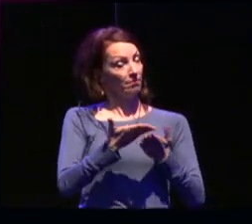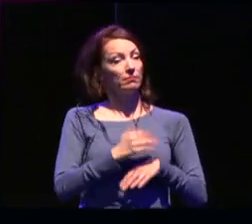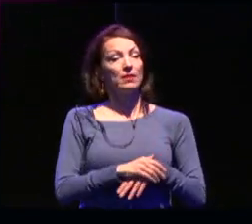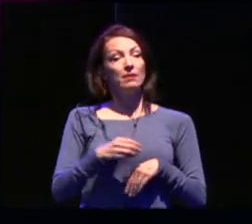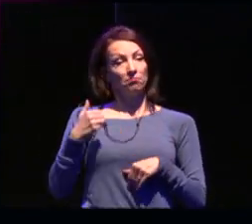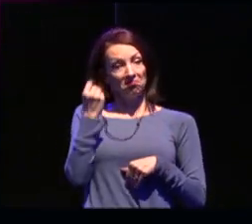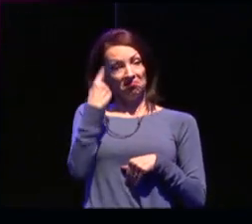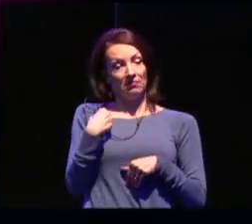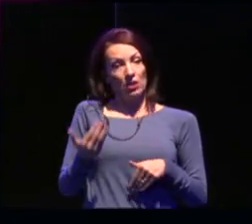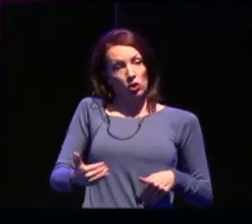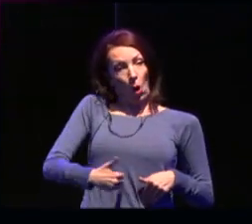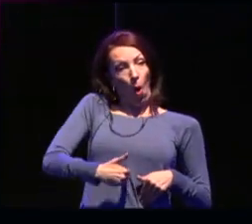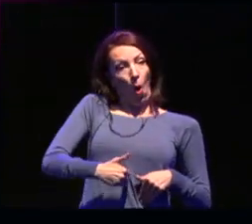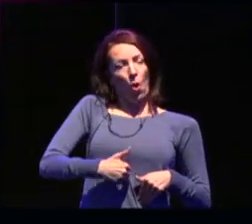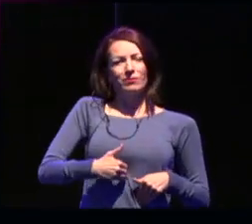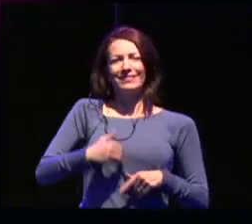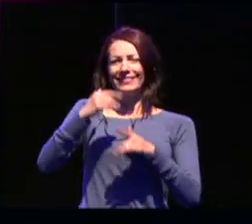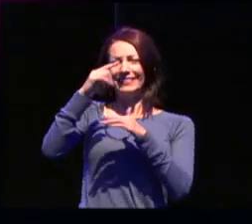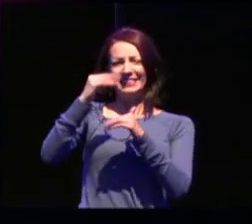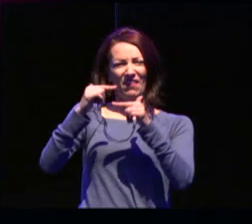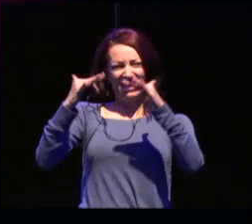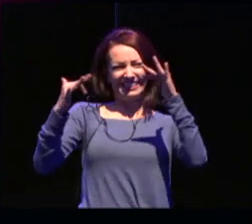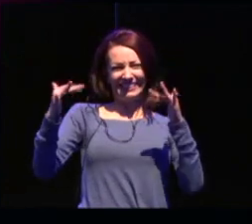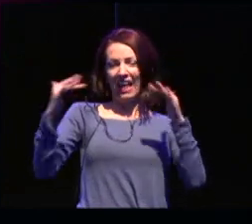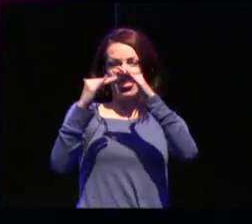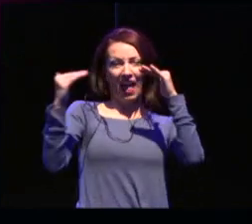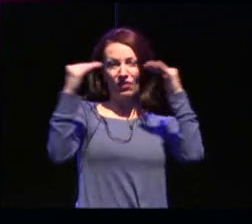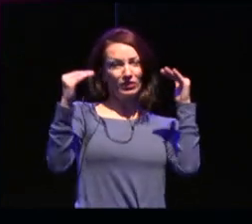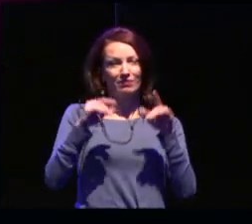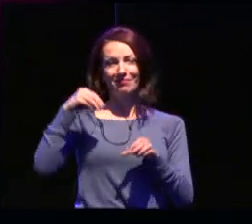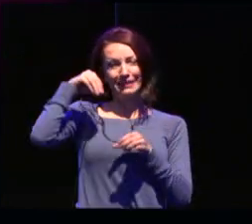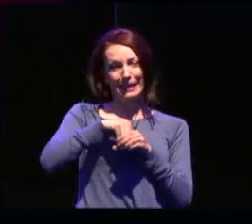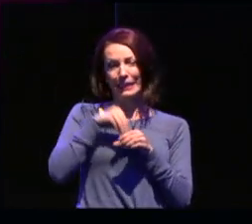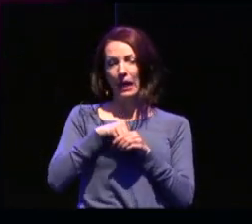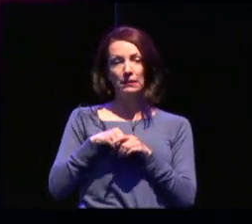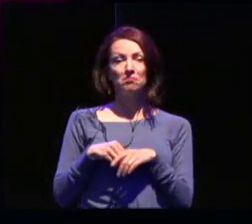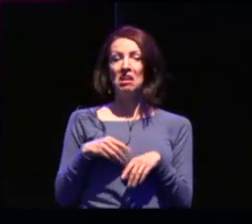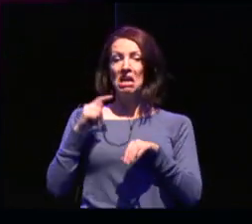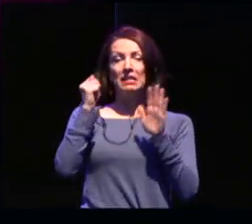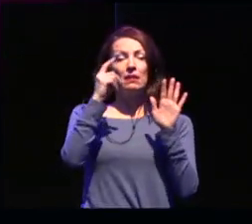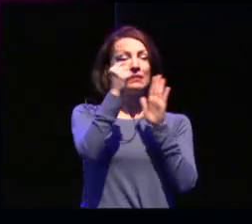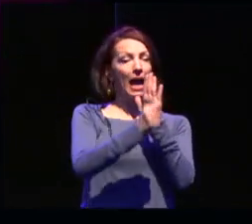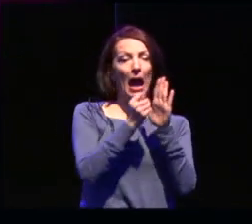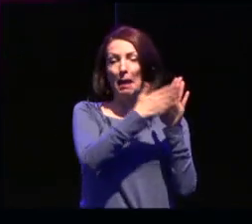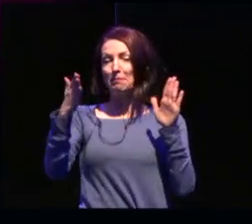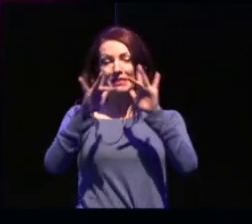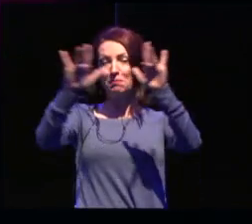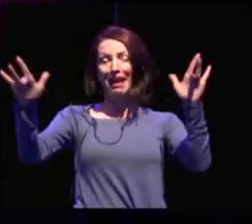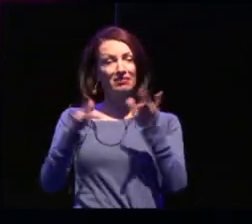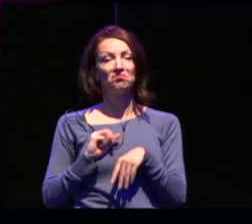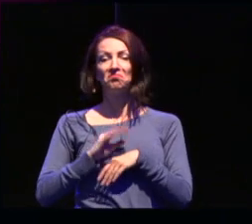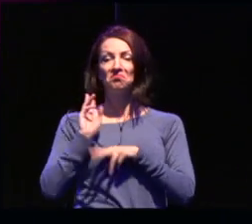This soul is a multidimensional aspect that transcends time and space, and it carries a